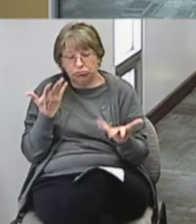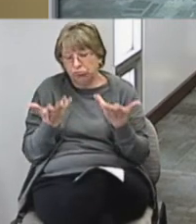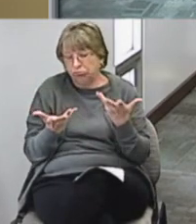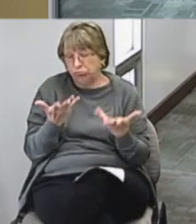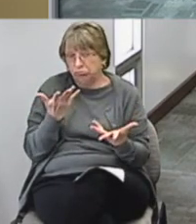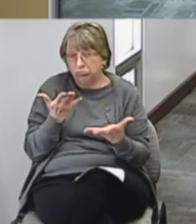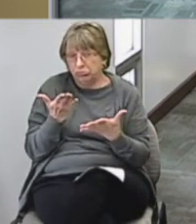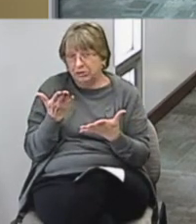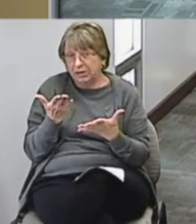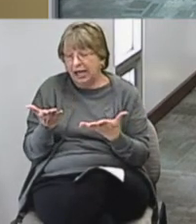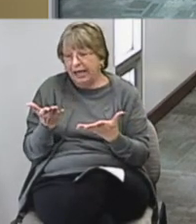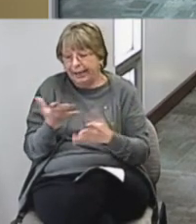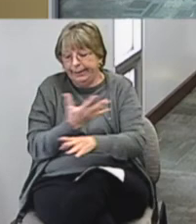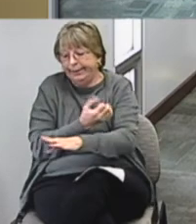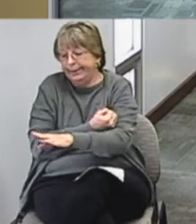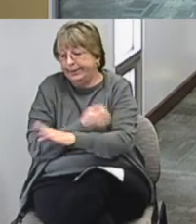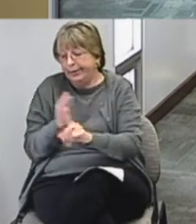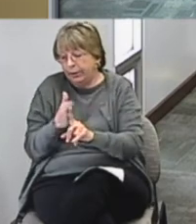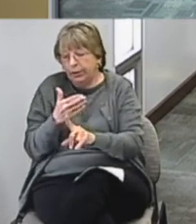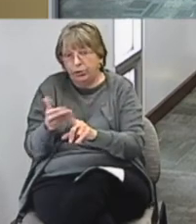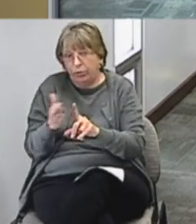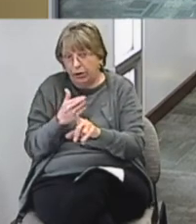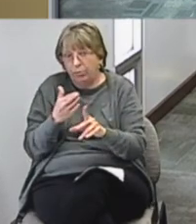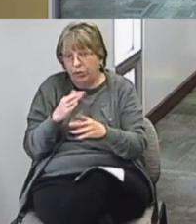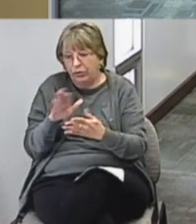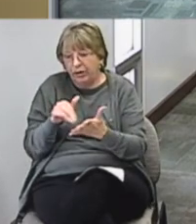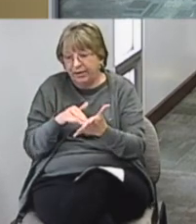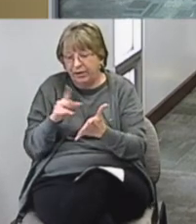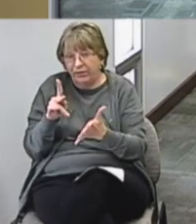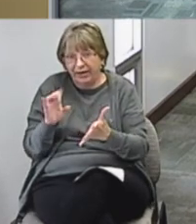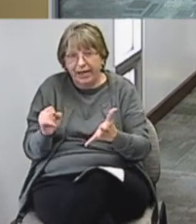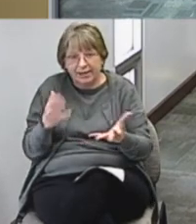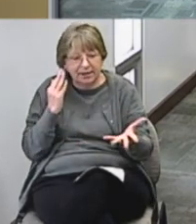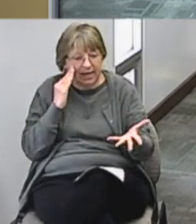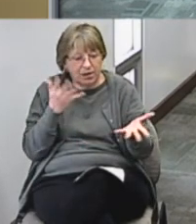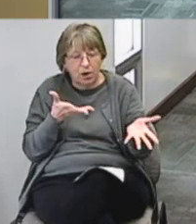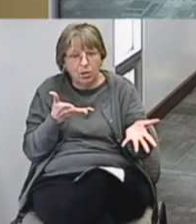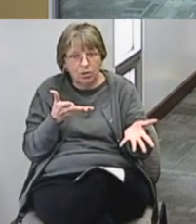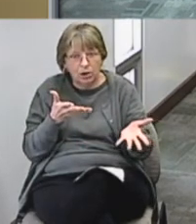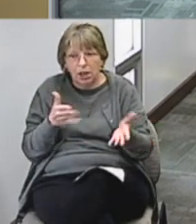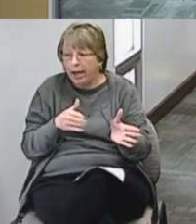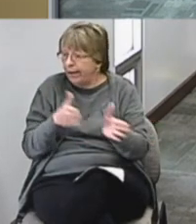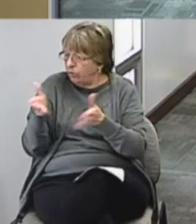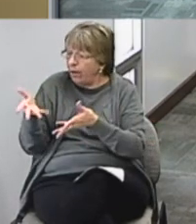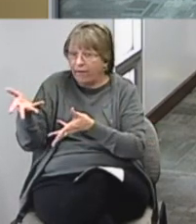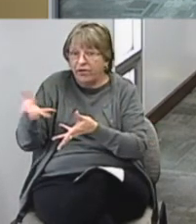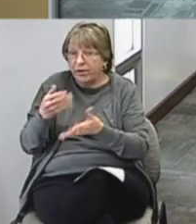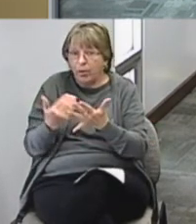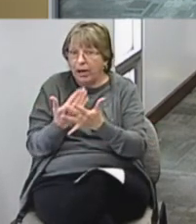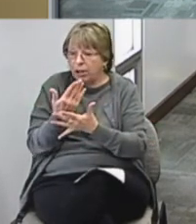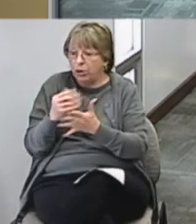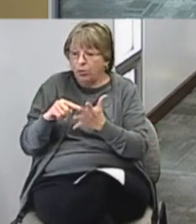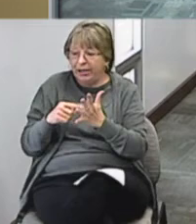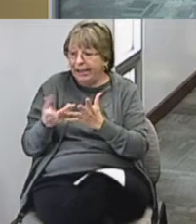the Substance Abuse Center of Kansas, if it's even around anymore. It is. It is. It's right by Yeah. New Beginnings over there, Yeah. and I'm surprised that they haven't applied the last. And few some